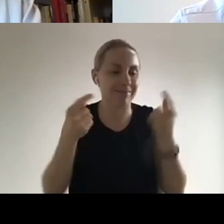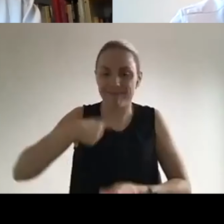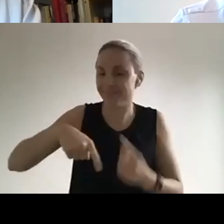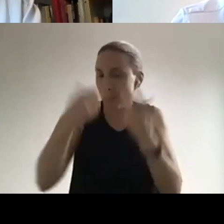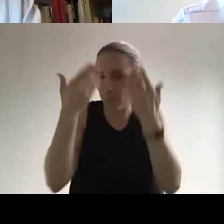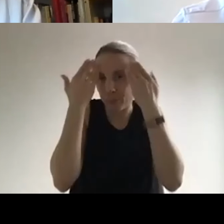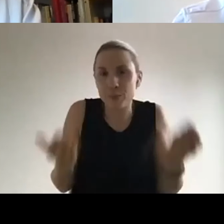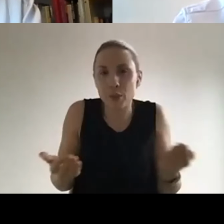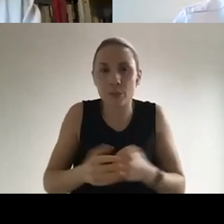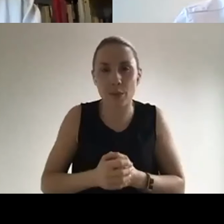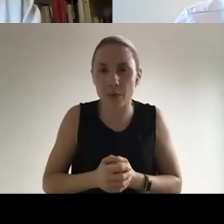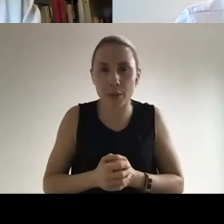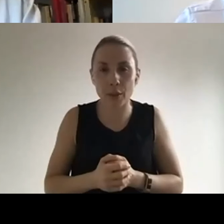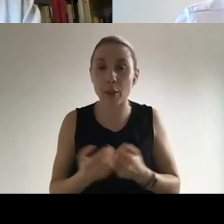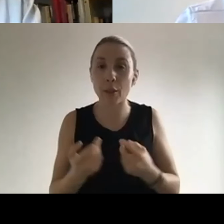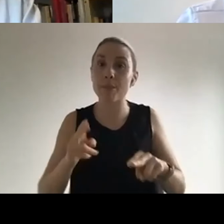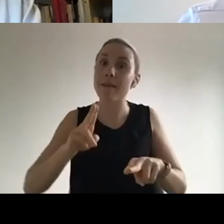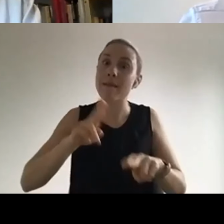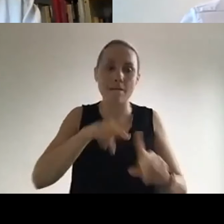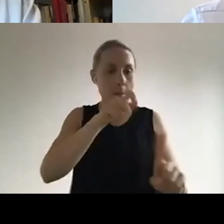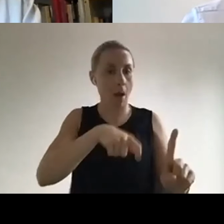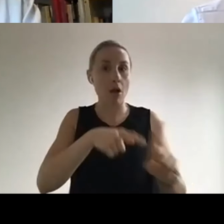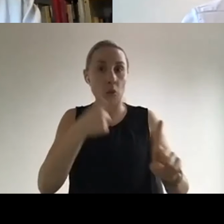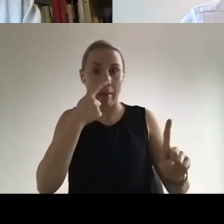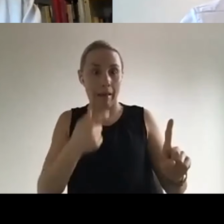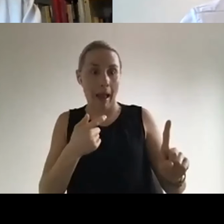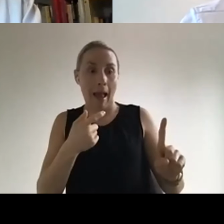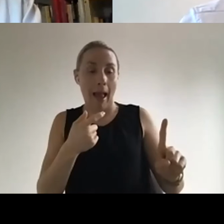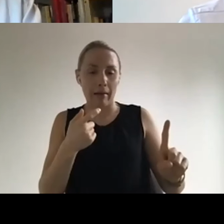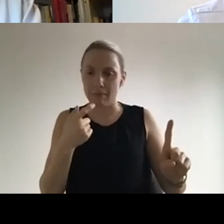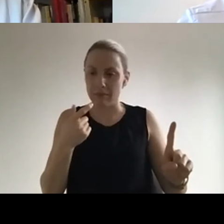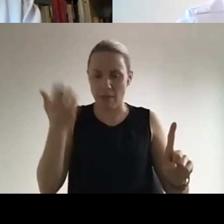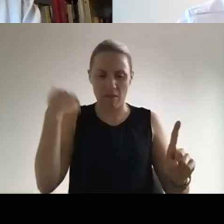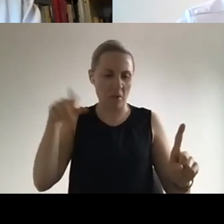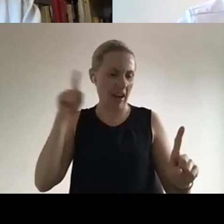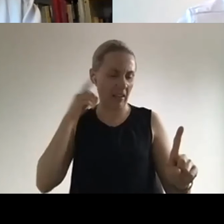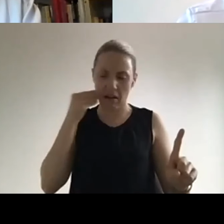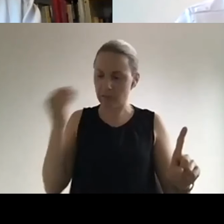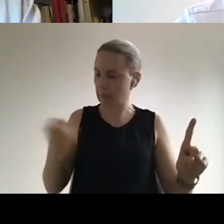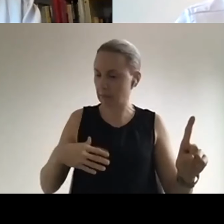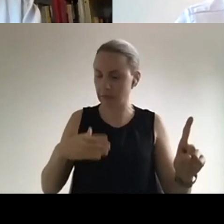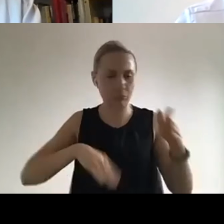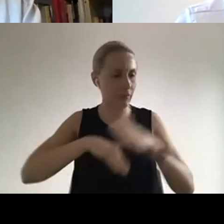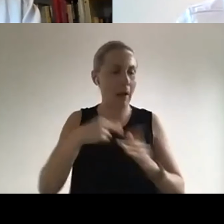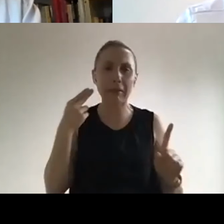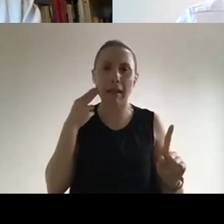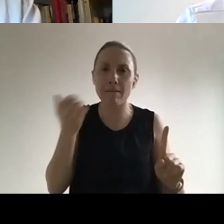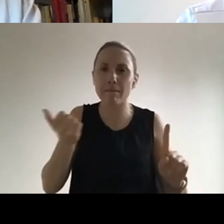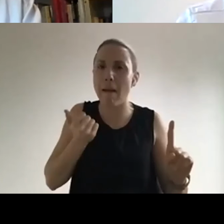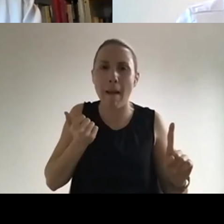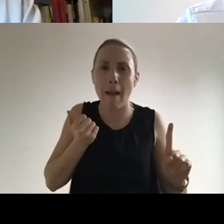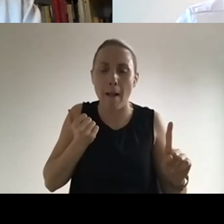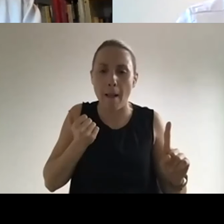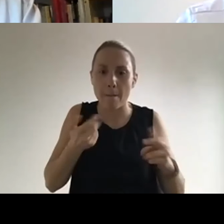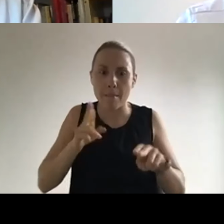regenerate his hearing to such an extent that he can use his hearing aid again, that is a major achievement. I think if we